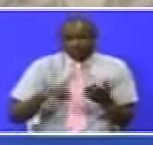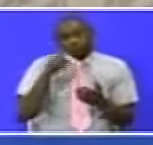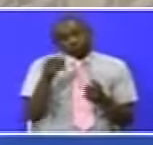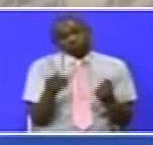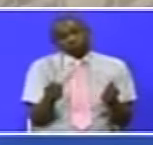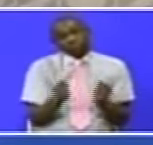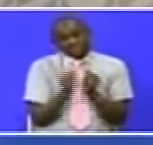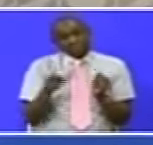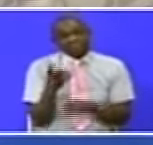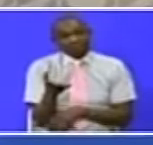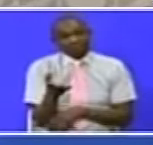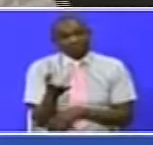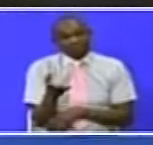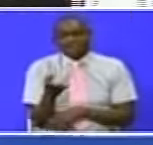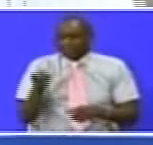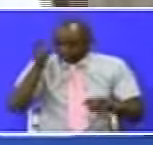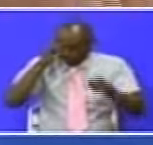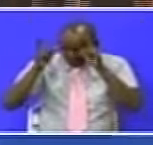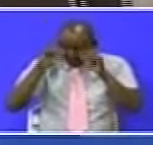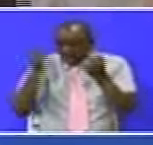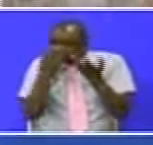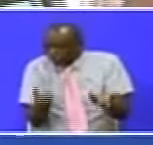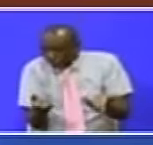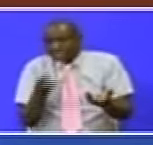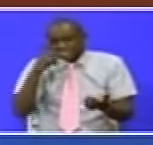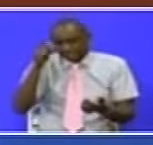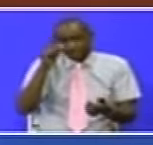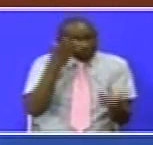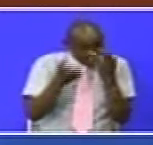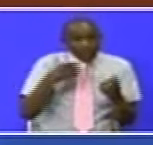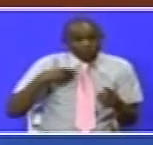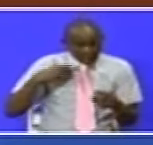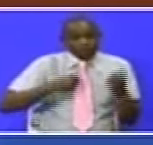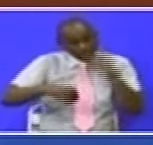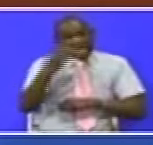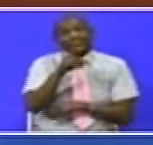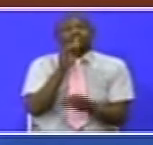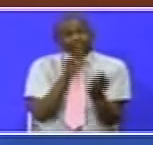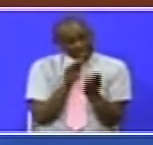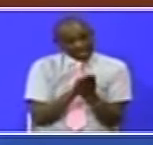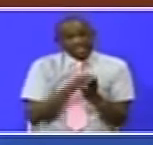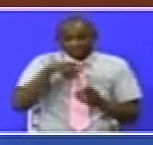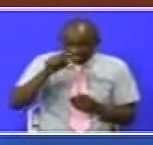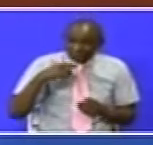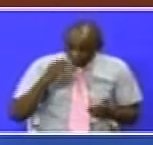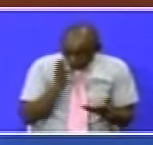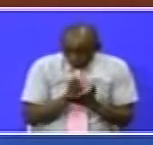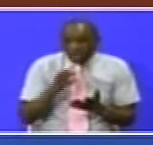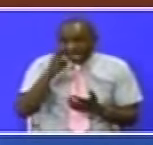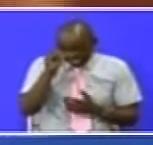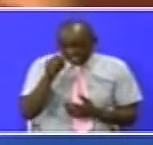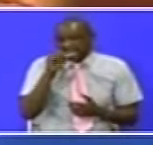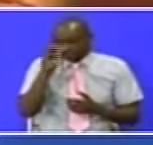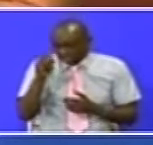elapse. Speculation is rife that KCB could be eyeing to acquire Chase Bank, which has a sizable SME market